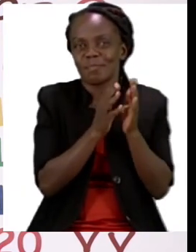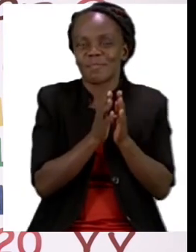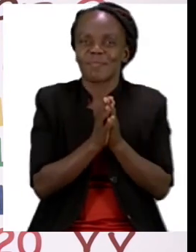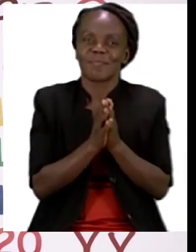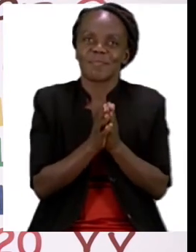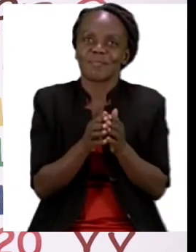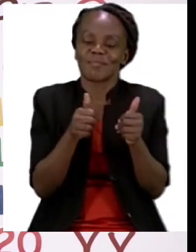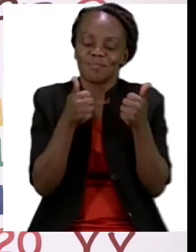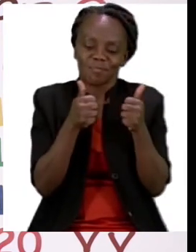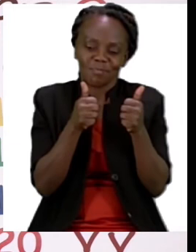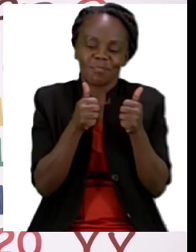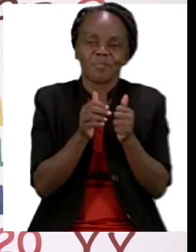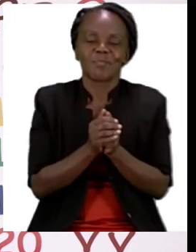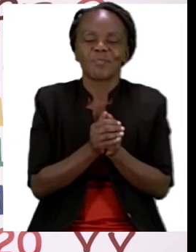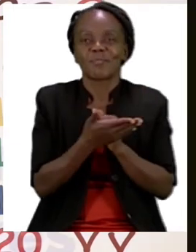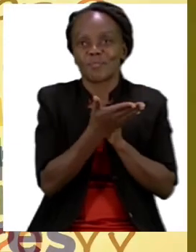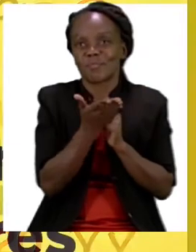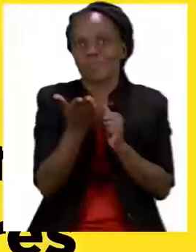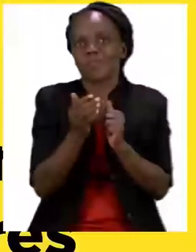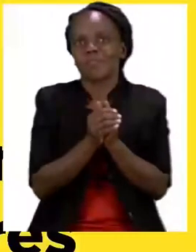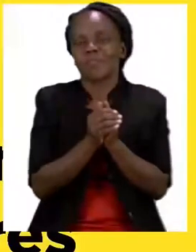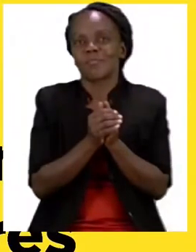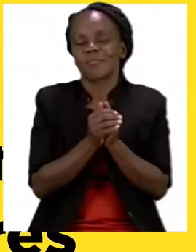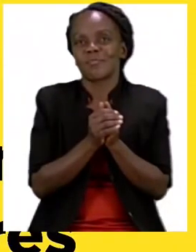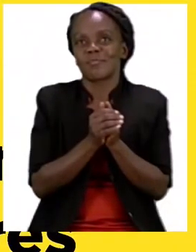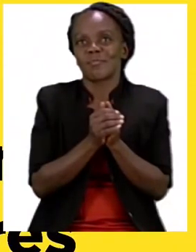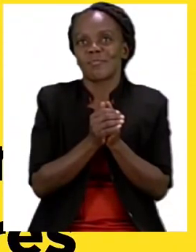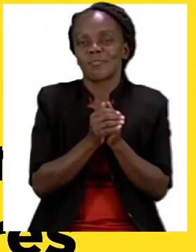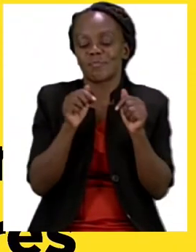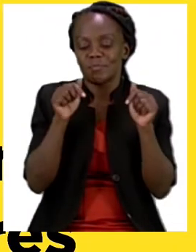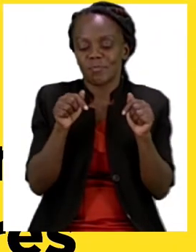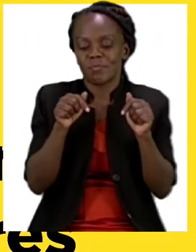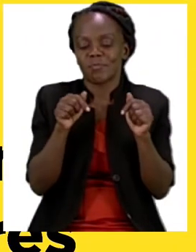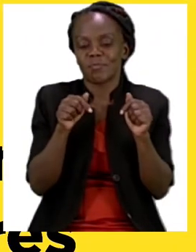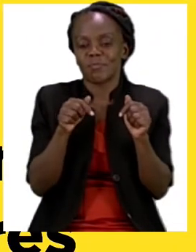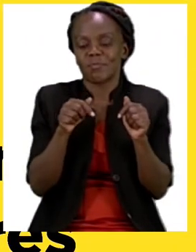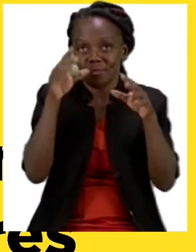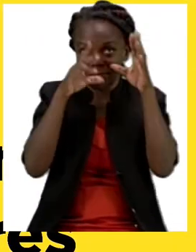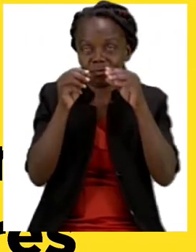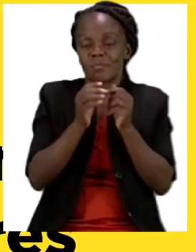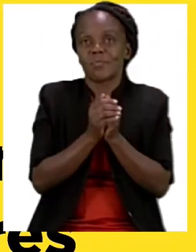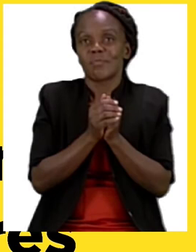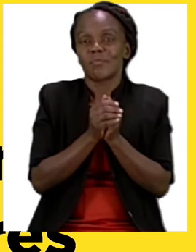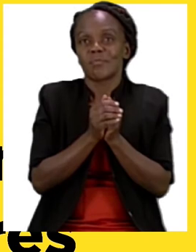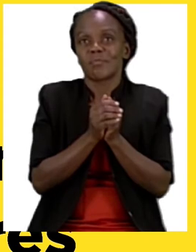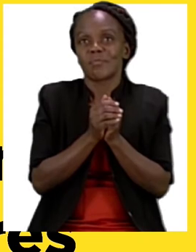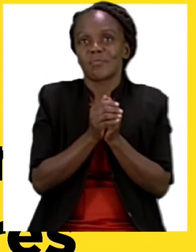Yay! Good job, everyone! For today's lesson, we will be talking